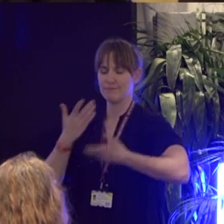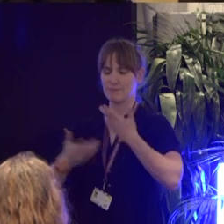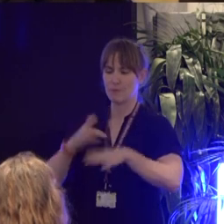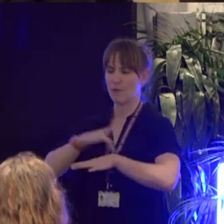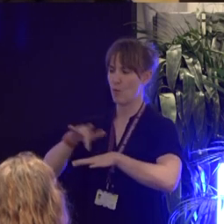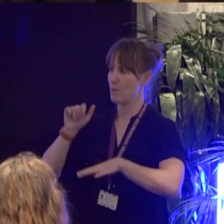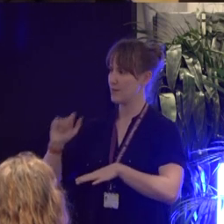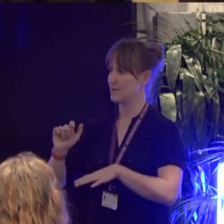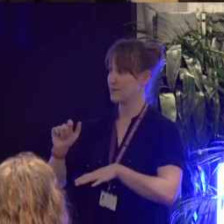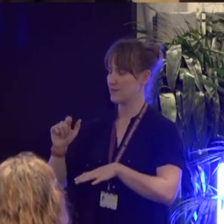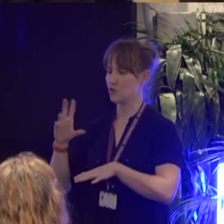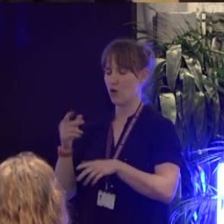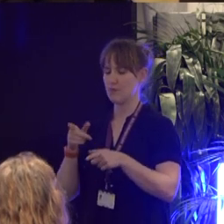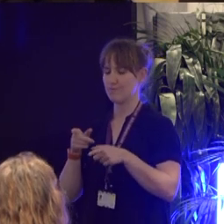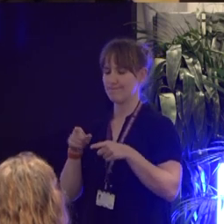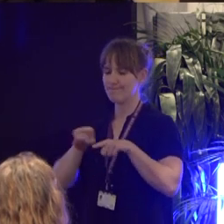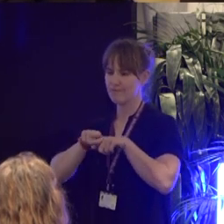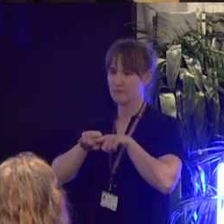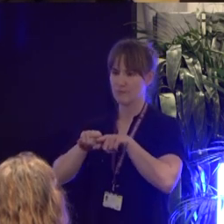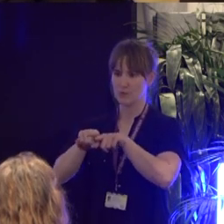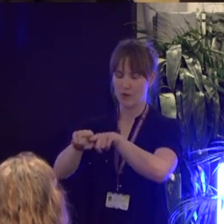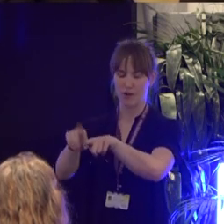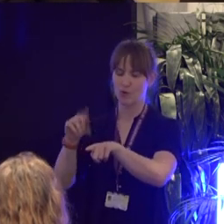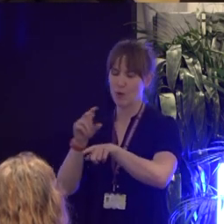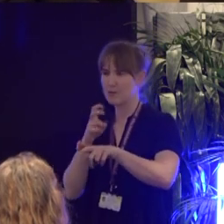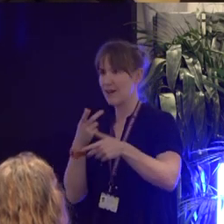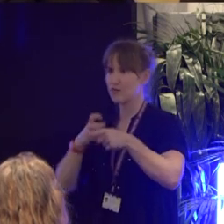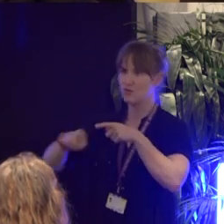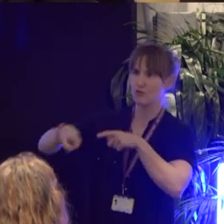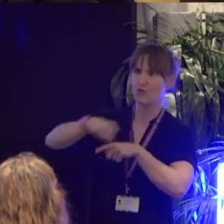sort of journey. And how could